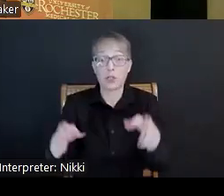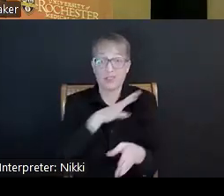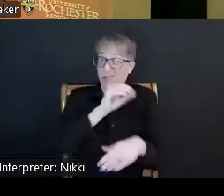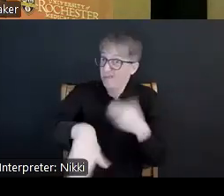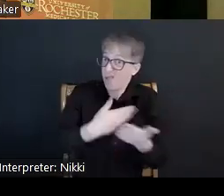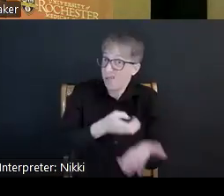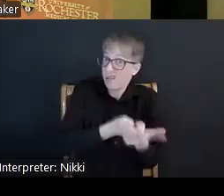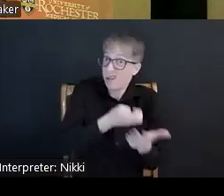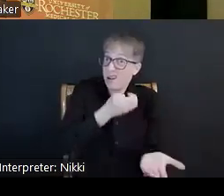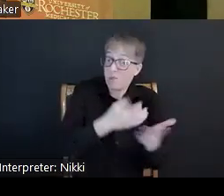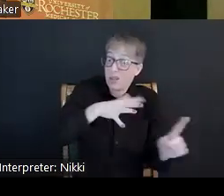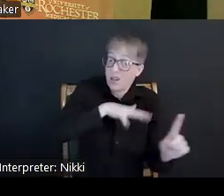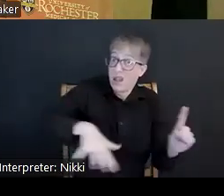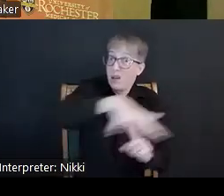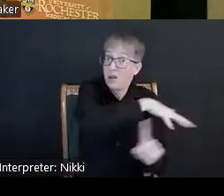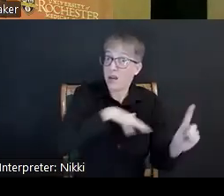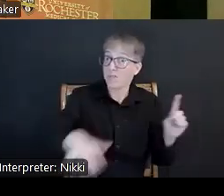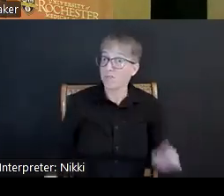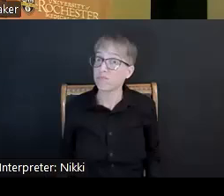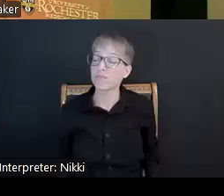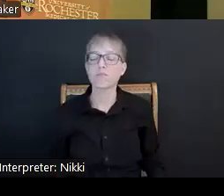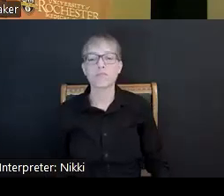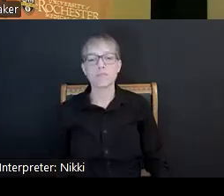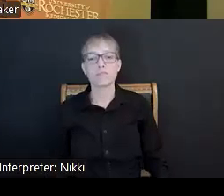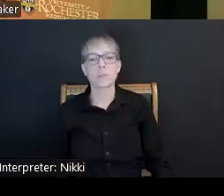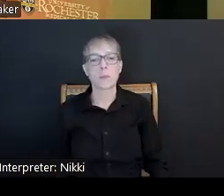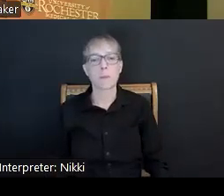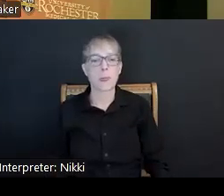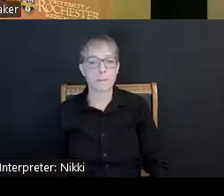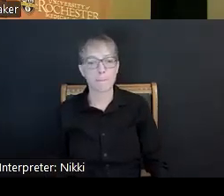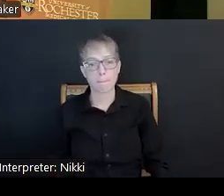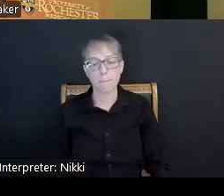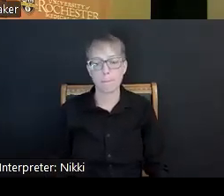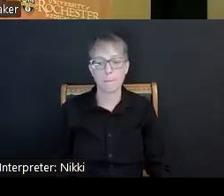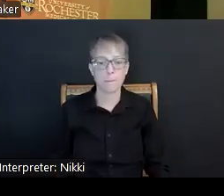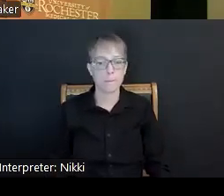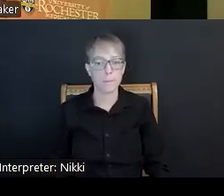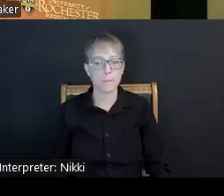economy of our area.